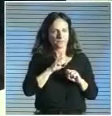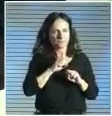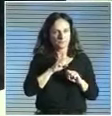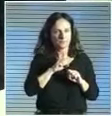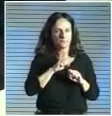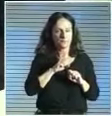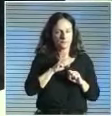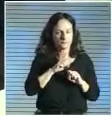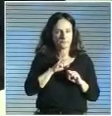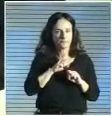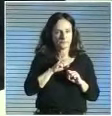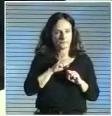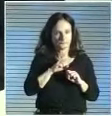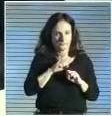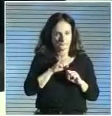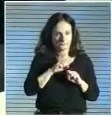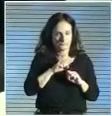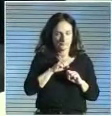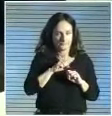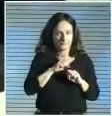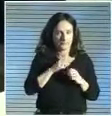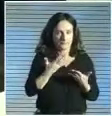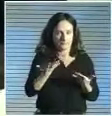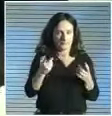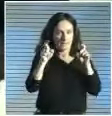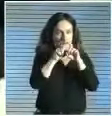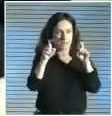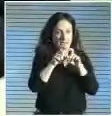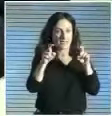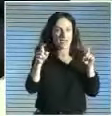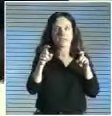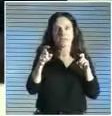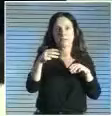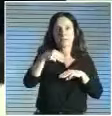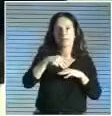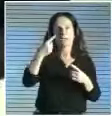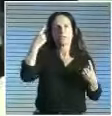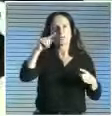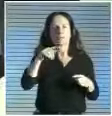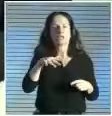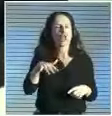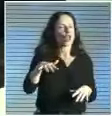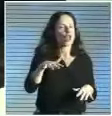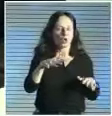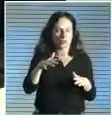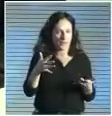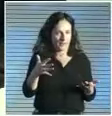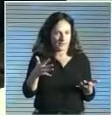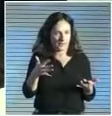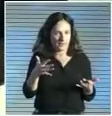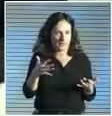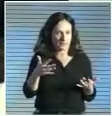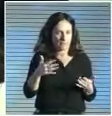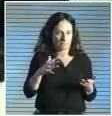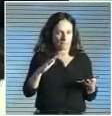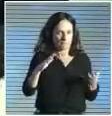the platform. They know where they are. We are evolving on this idea, and we are trying